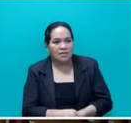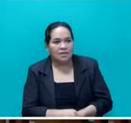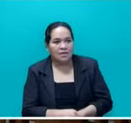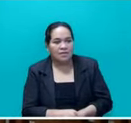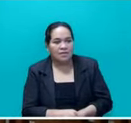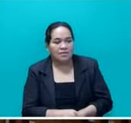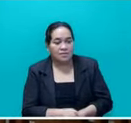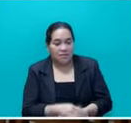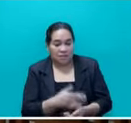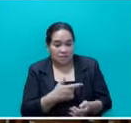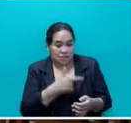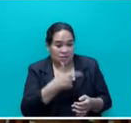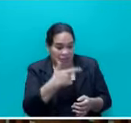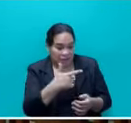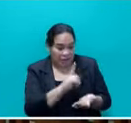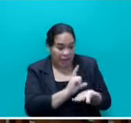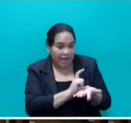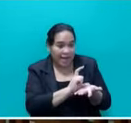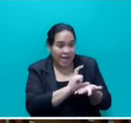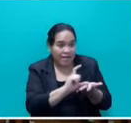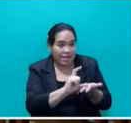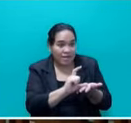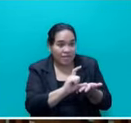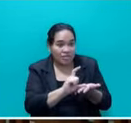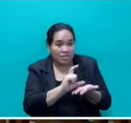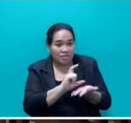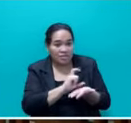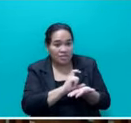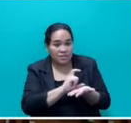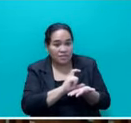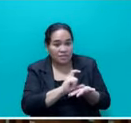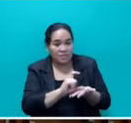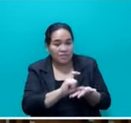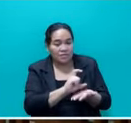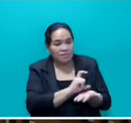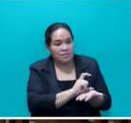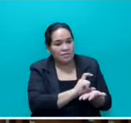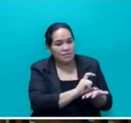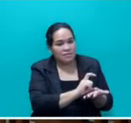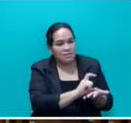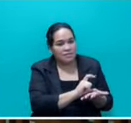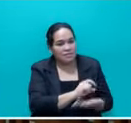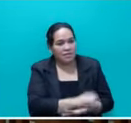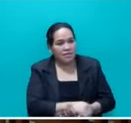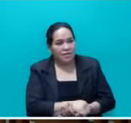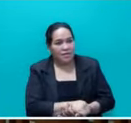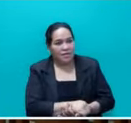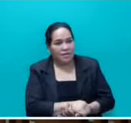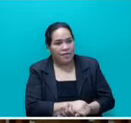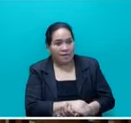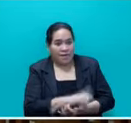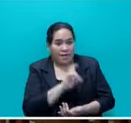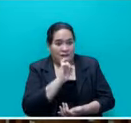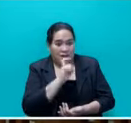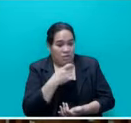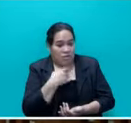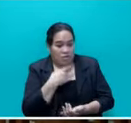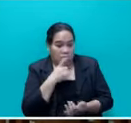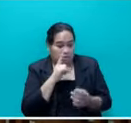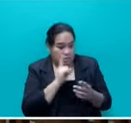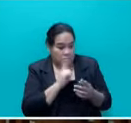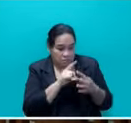on 7, clarification, I go back, appears to me to say that whenever you commit any of those